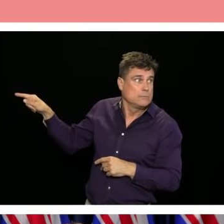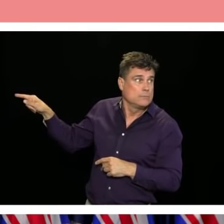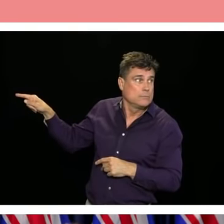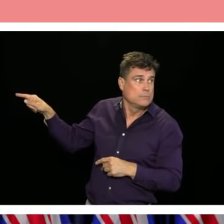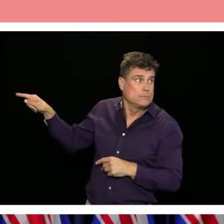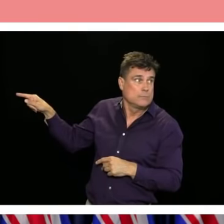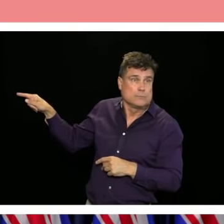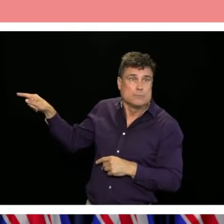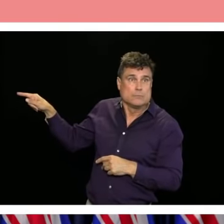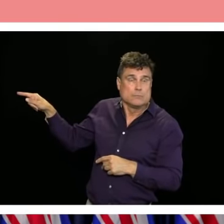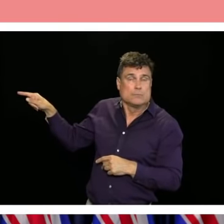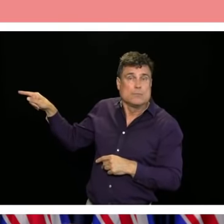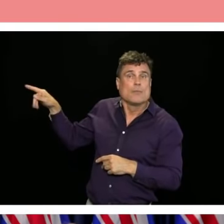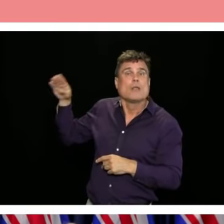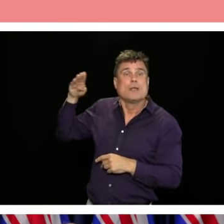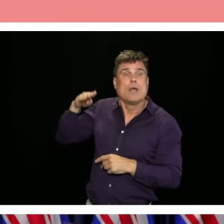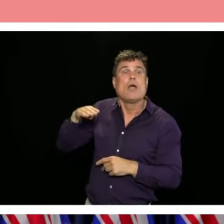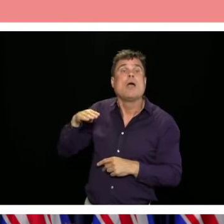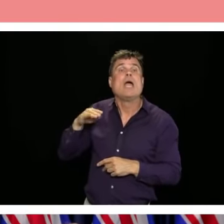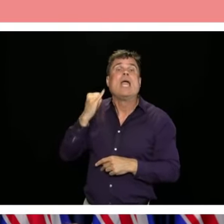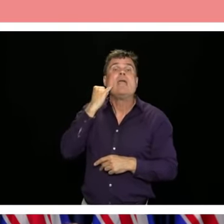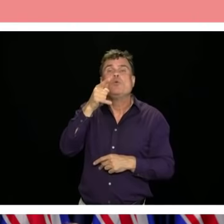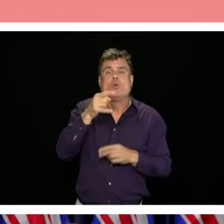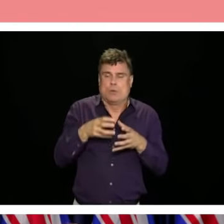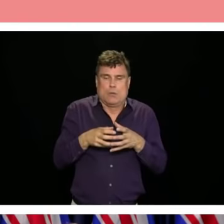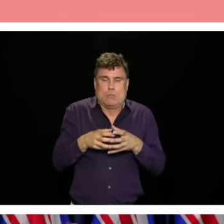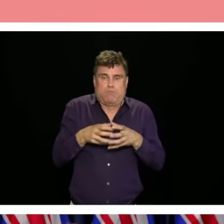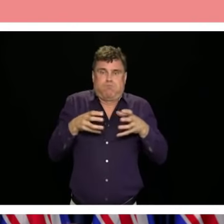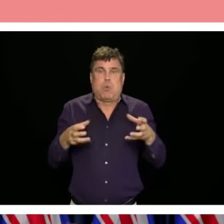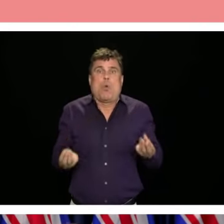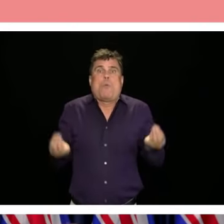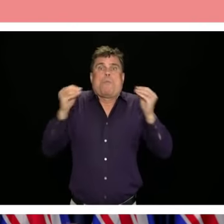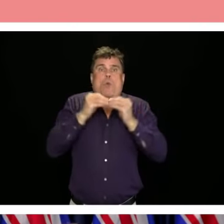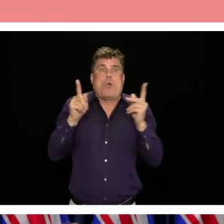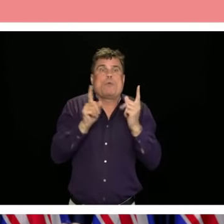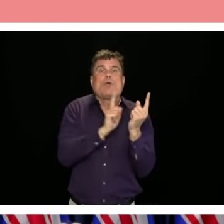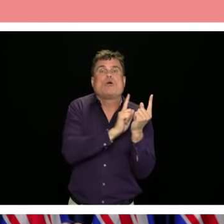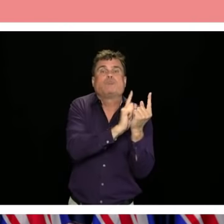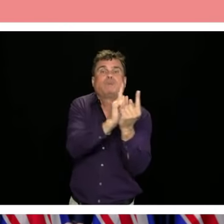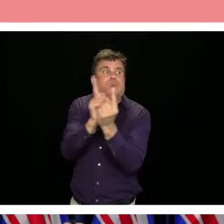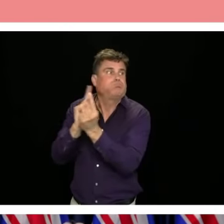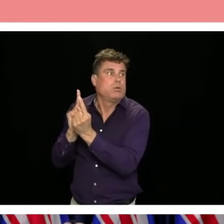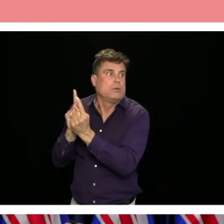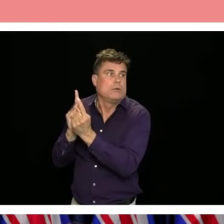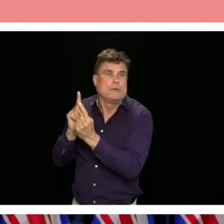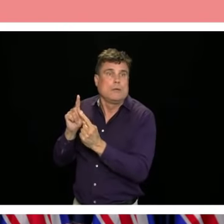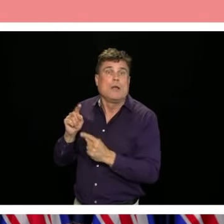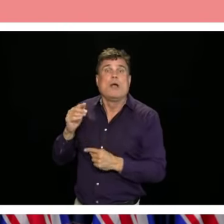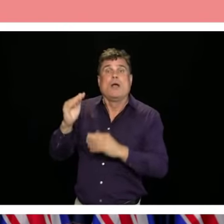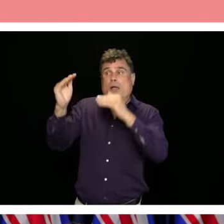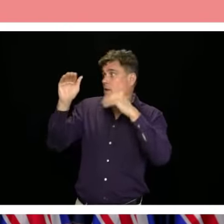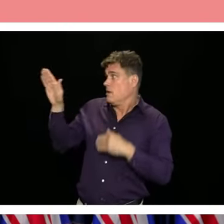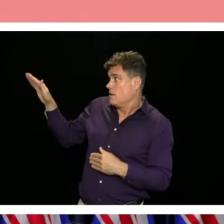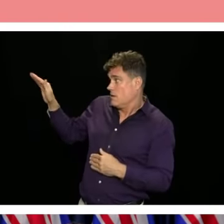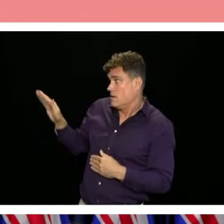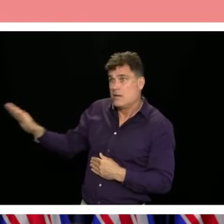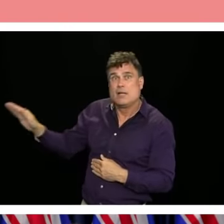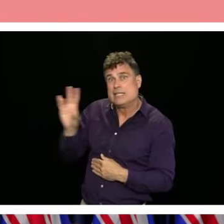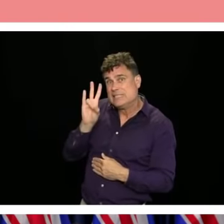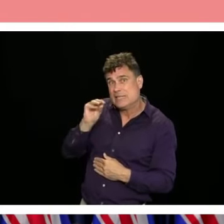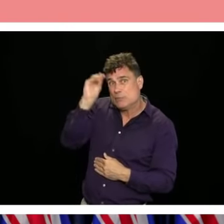we do that, we're likely to have low numbers of cases over time and not to have any exponential